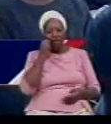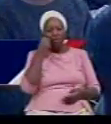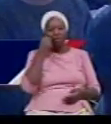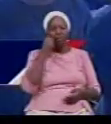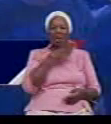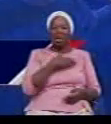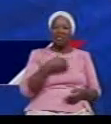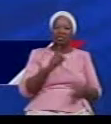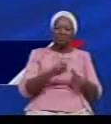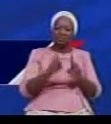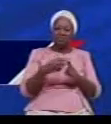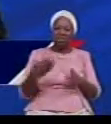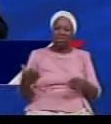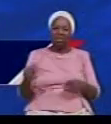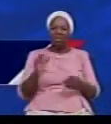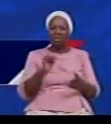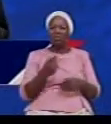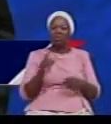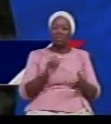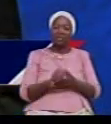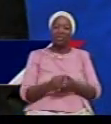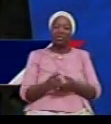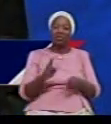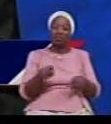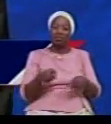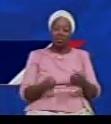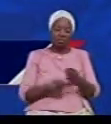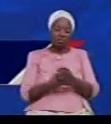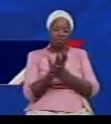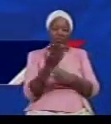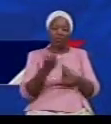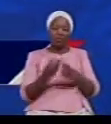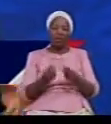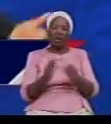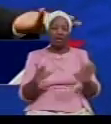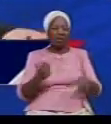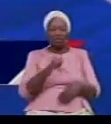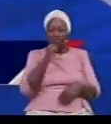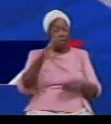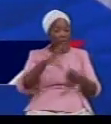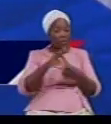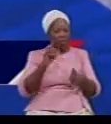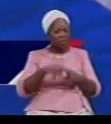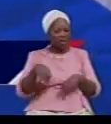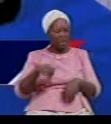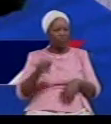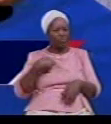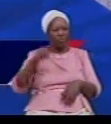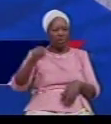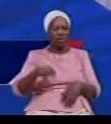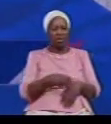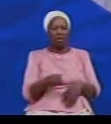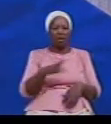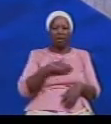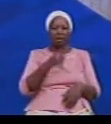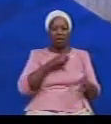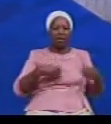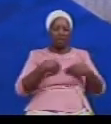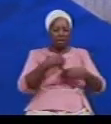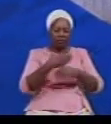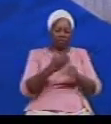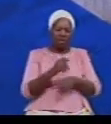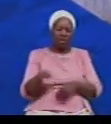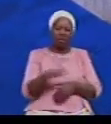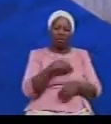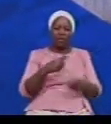the things that grow like that, they are not meat, but we need them, and the Lord has created them. And so we have a combination